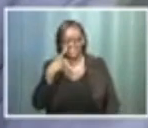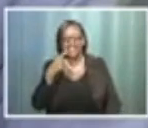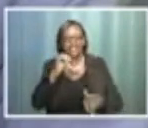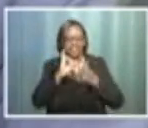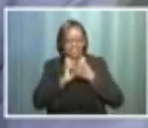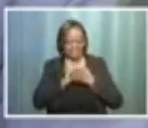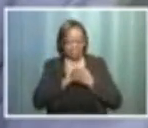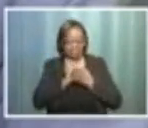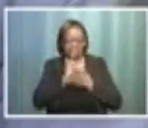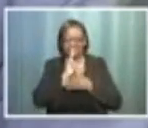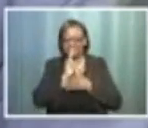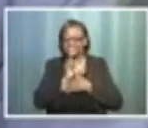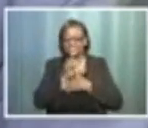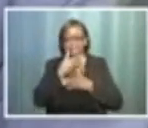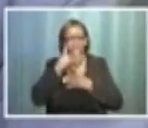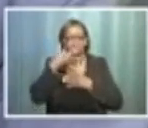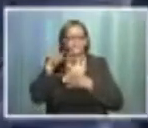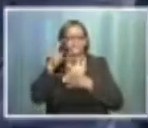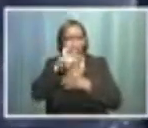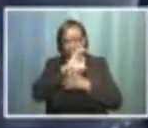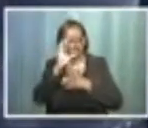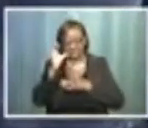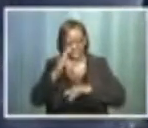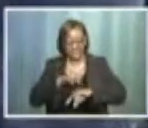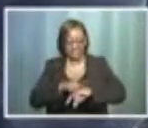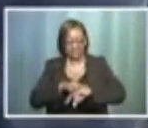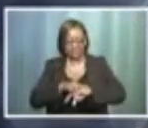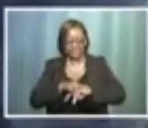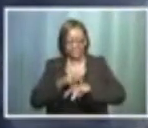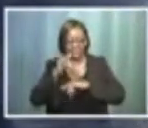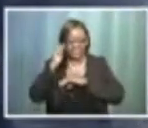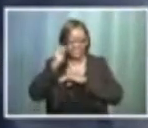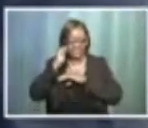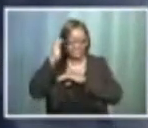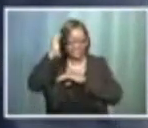me is the greatest Christmas gift of all. Antoine Smith, ZNS Network News.